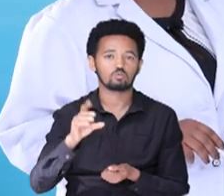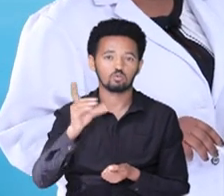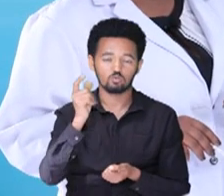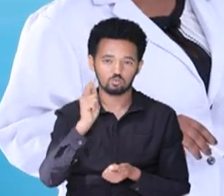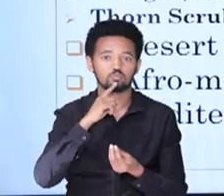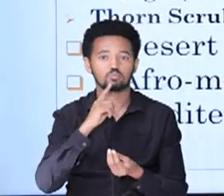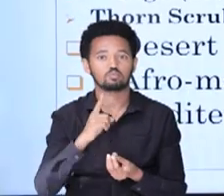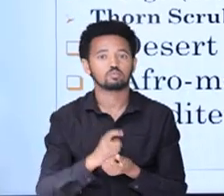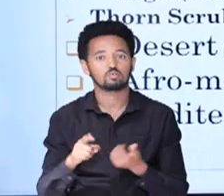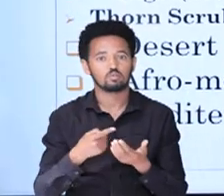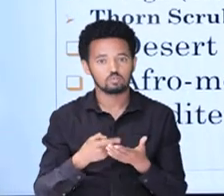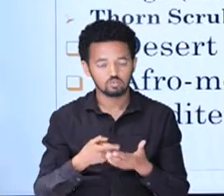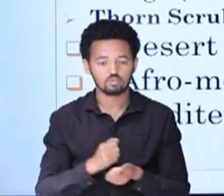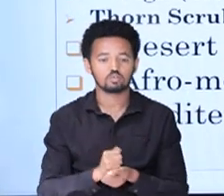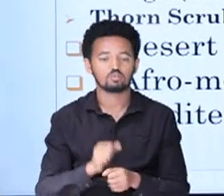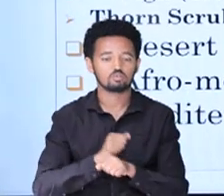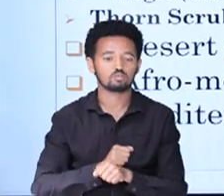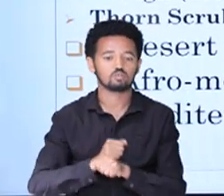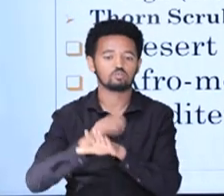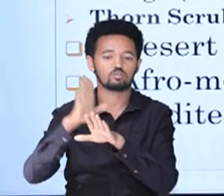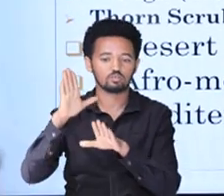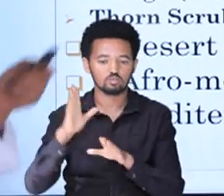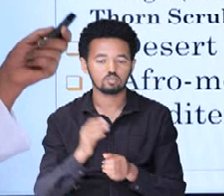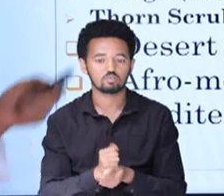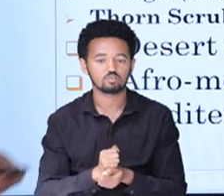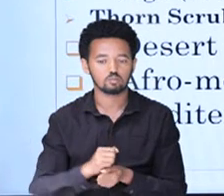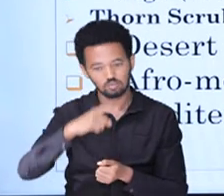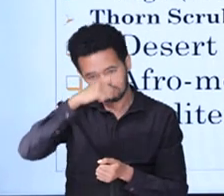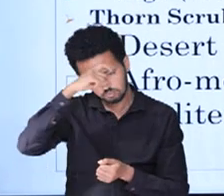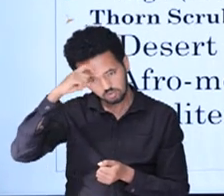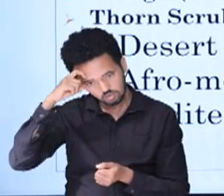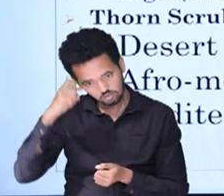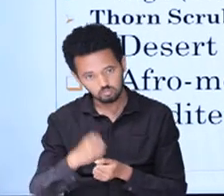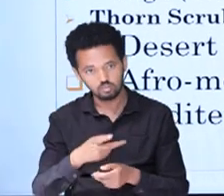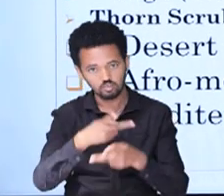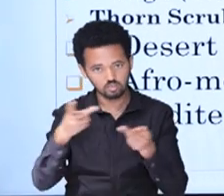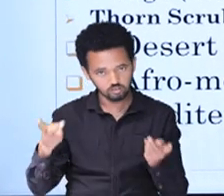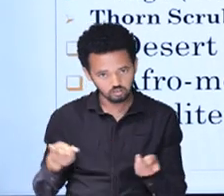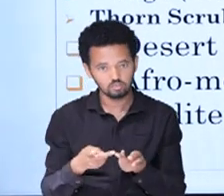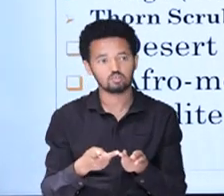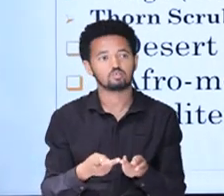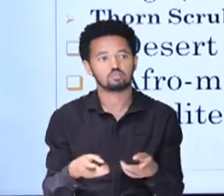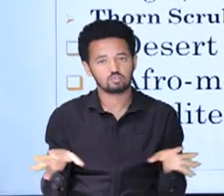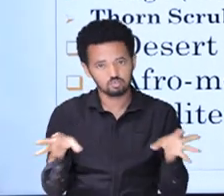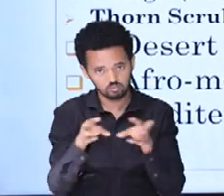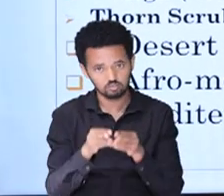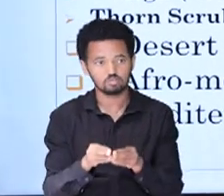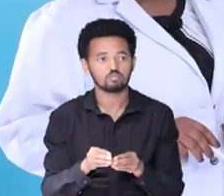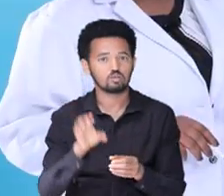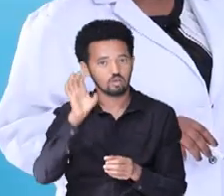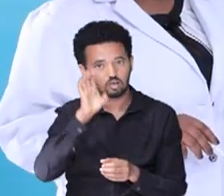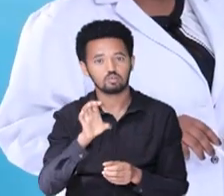forests, broadleaf forests, and dense vegetation because the area receives high rainfall throughout the